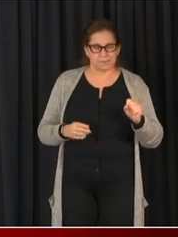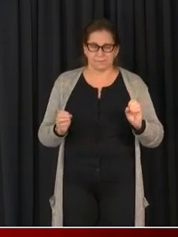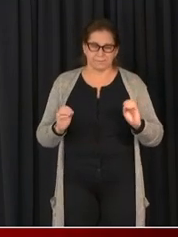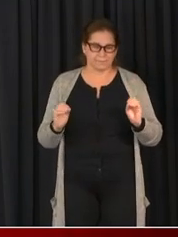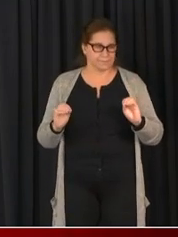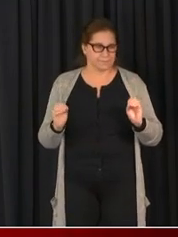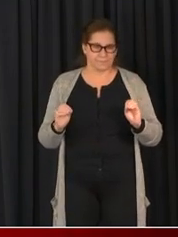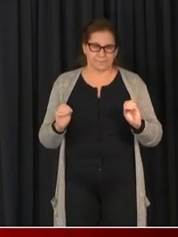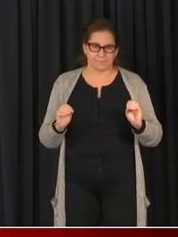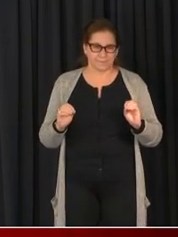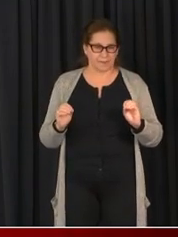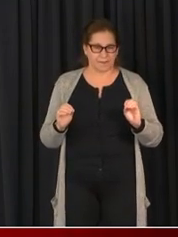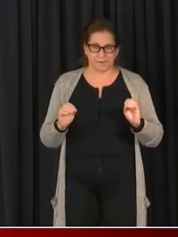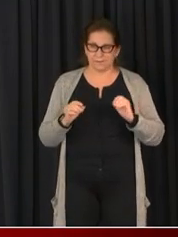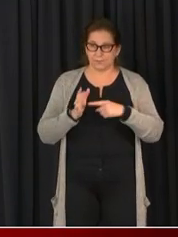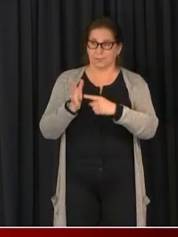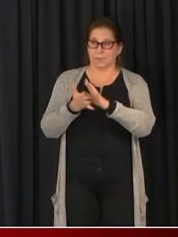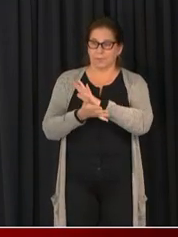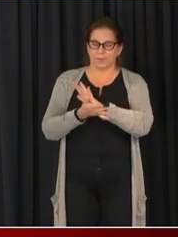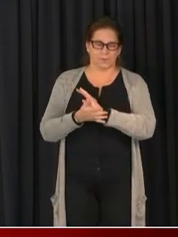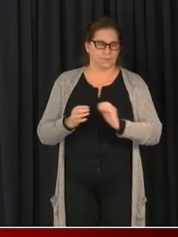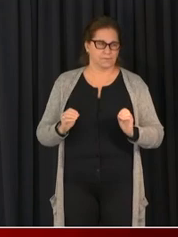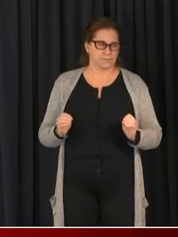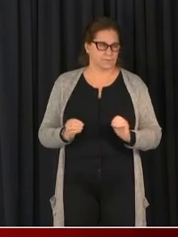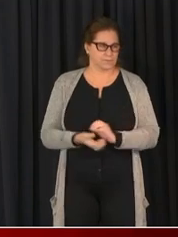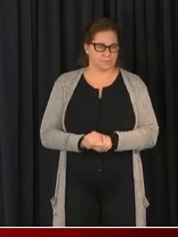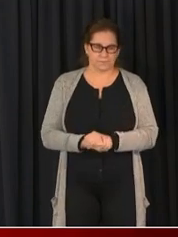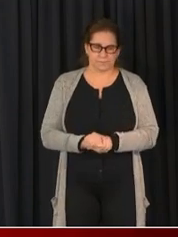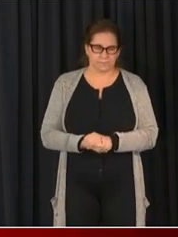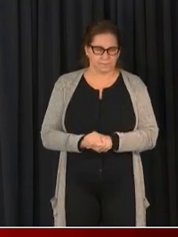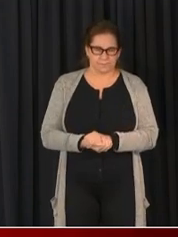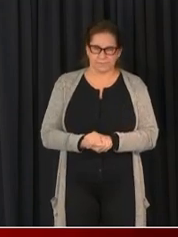show your papers.